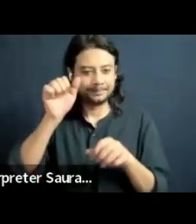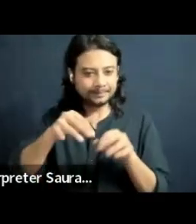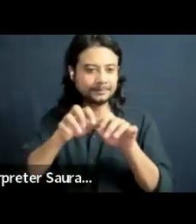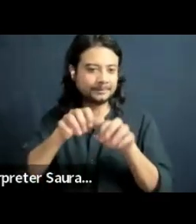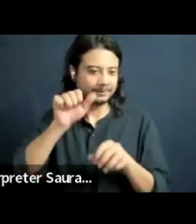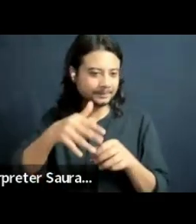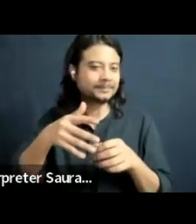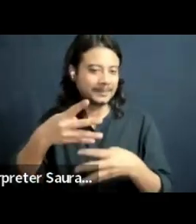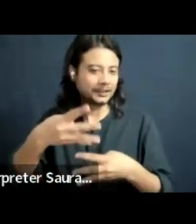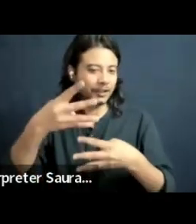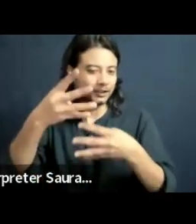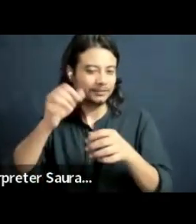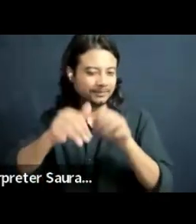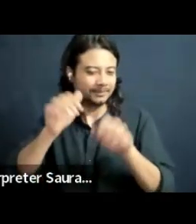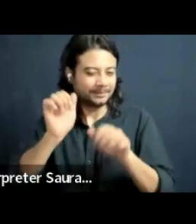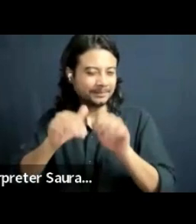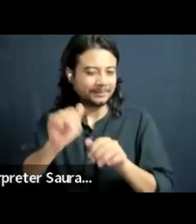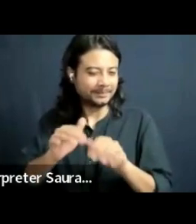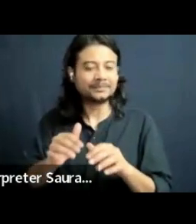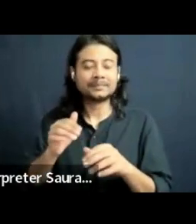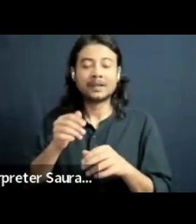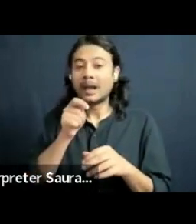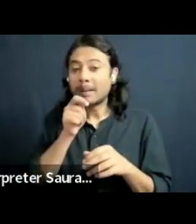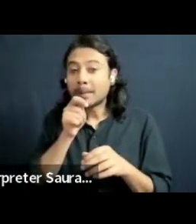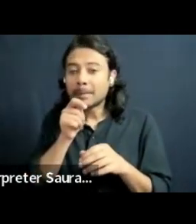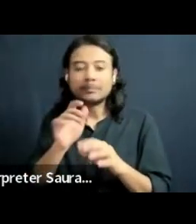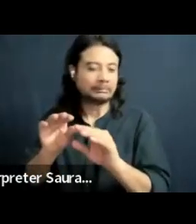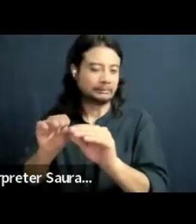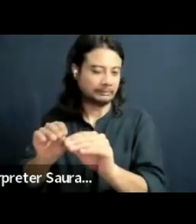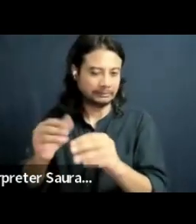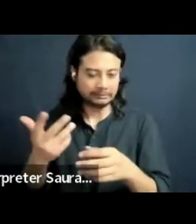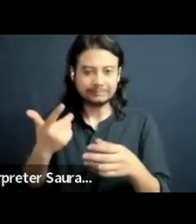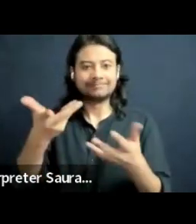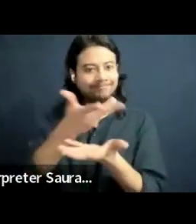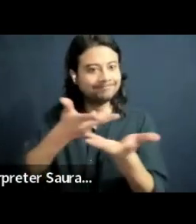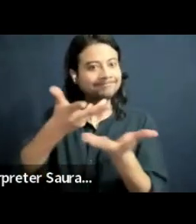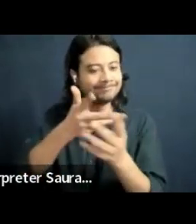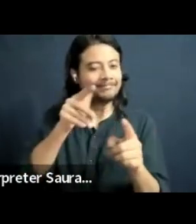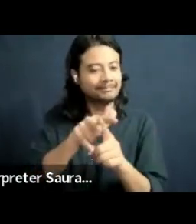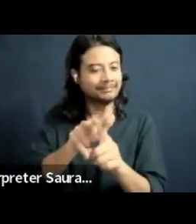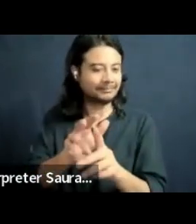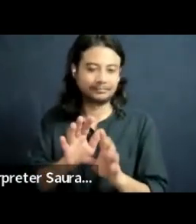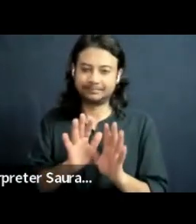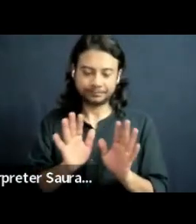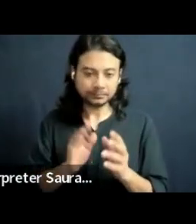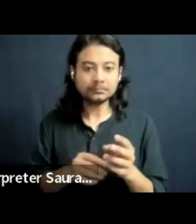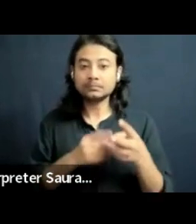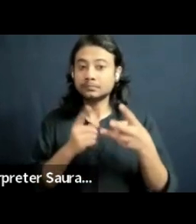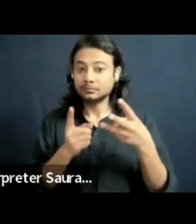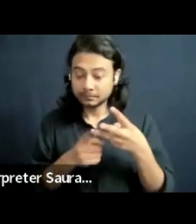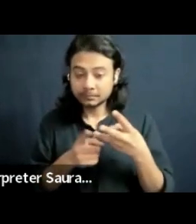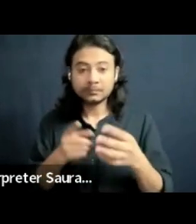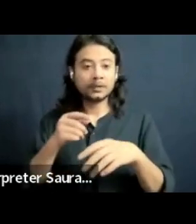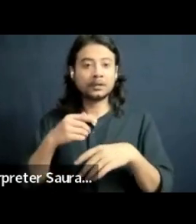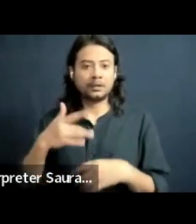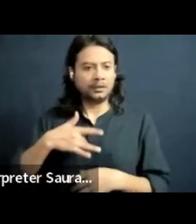is minimum distraction. And also you can share if you have any comment or question or any concern or feedback